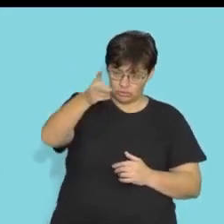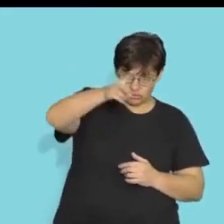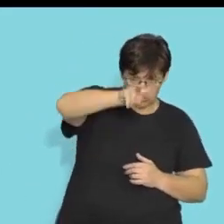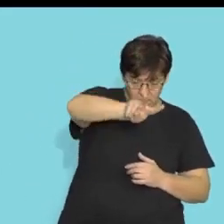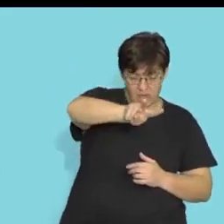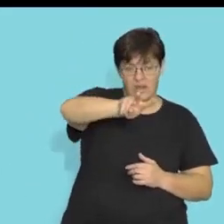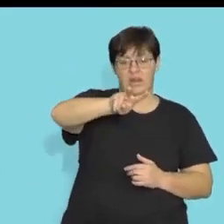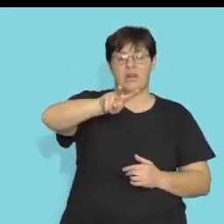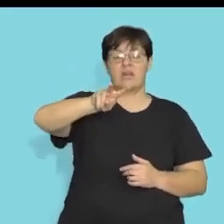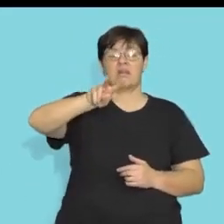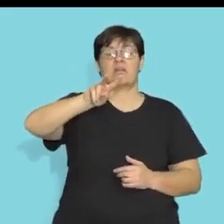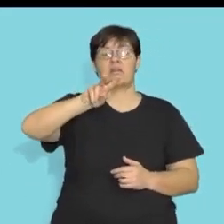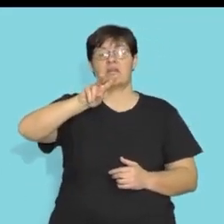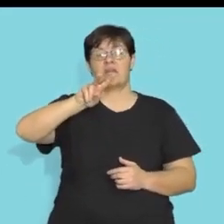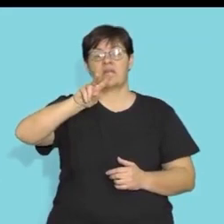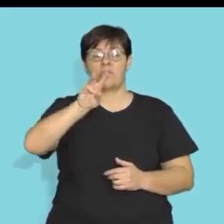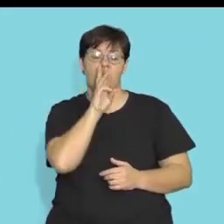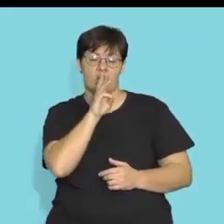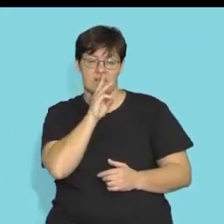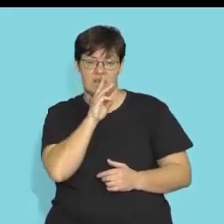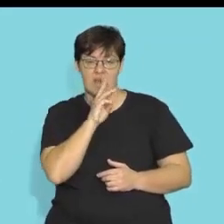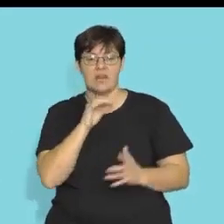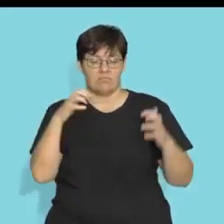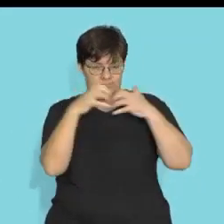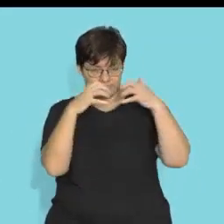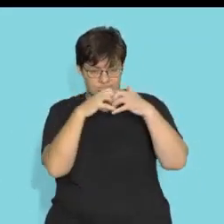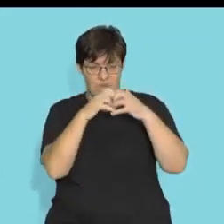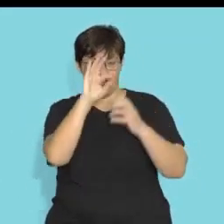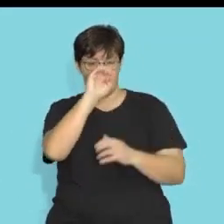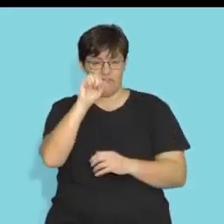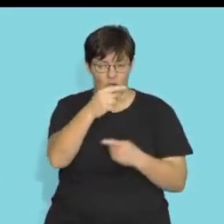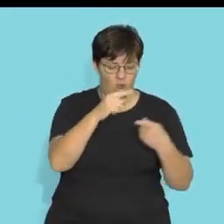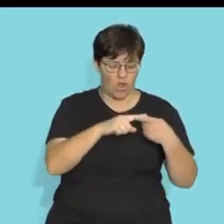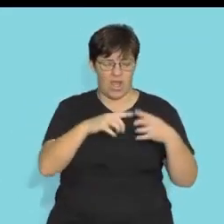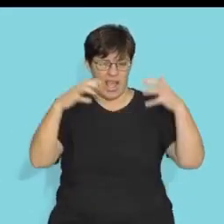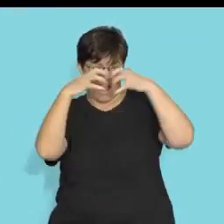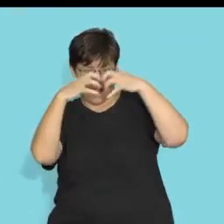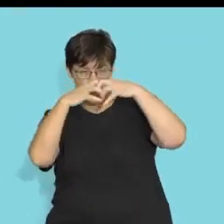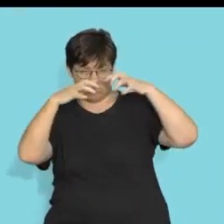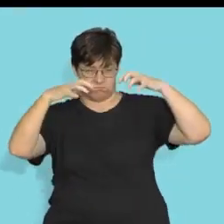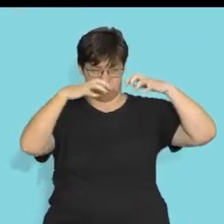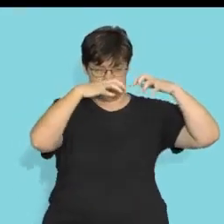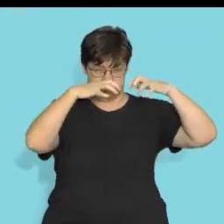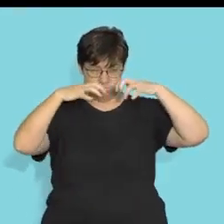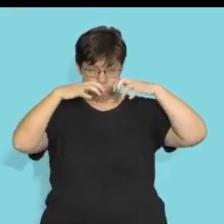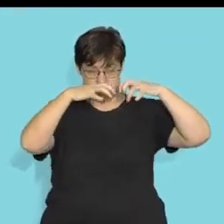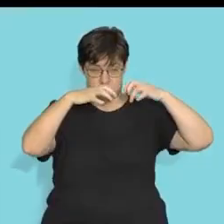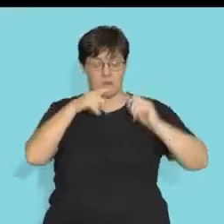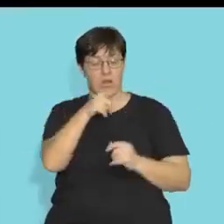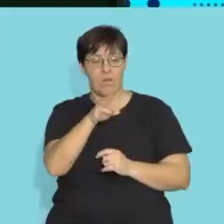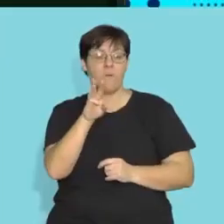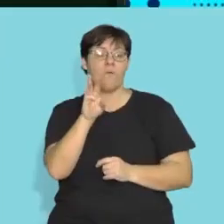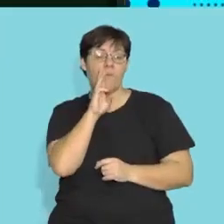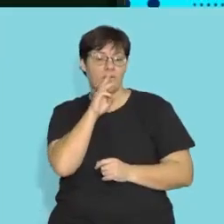liquid, where water droplets in the air creating clouds and fog. So guys, when we look at clouds that are